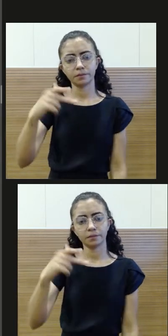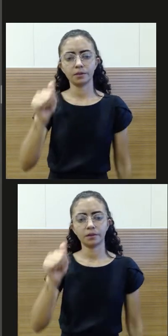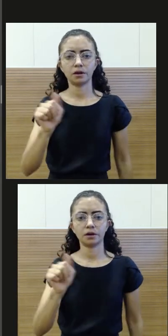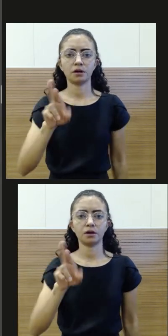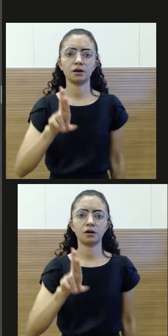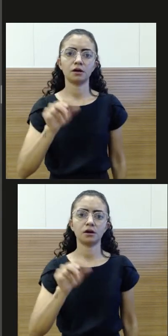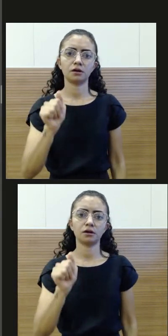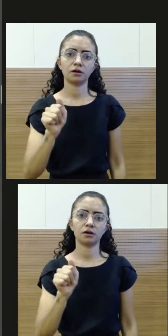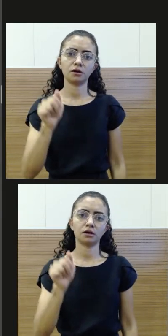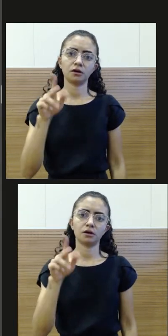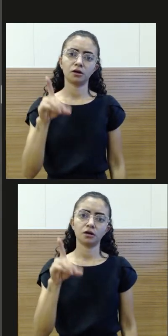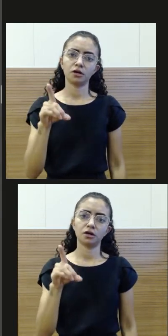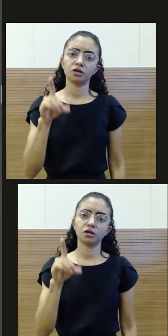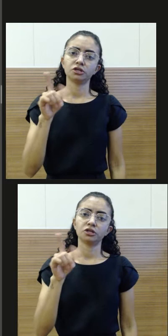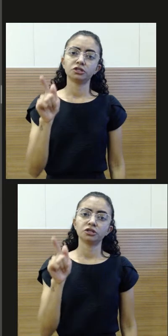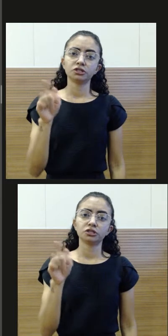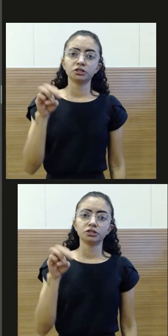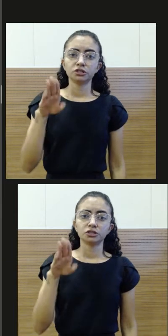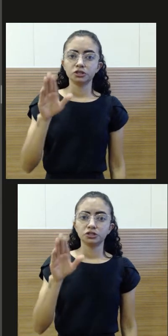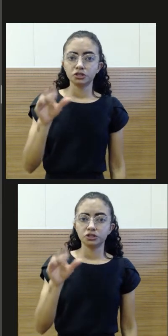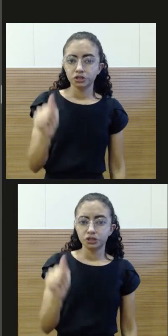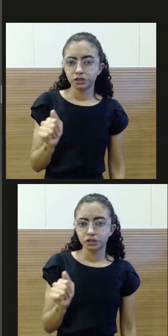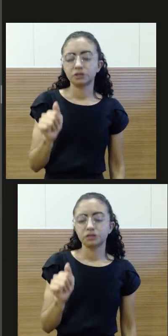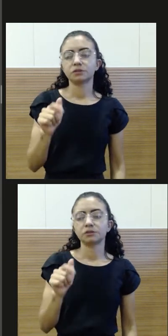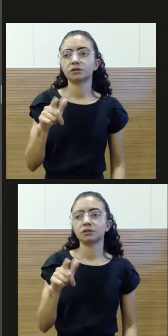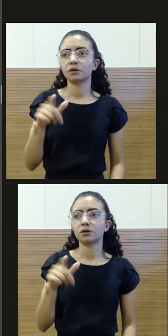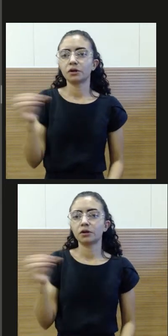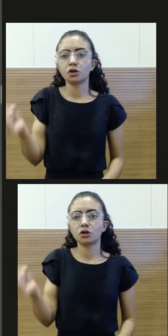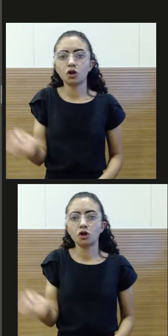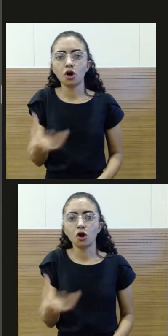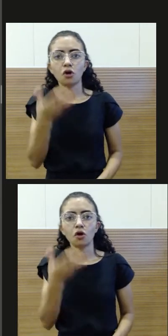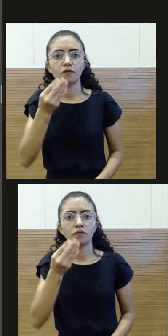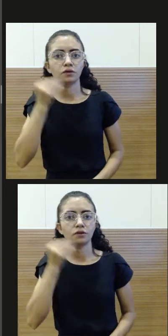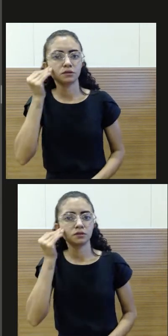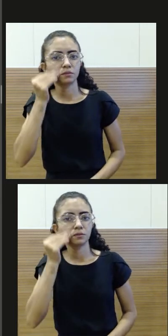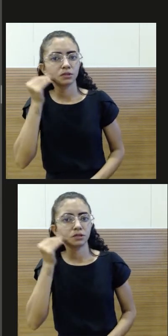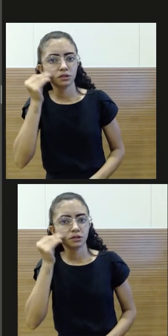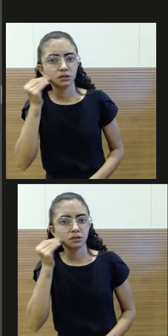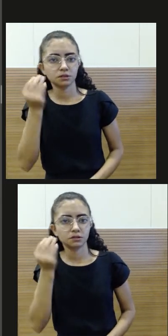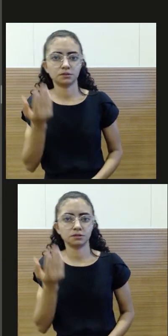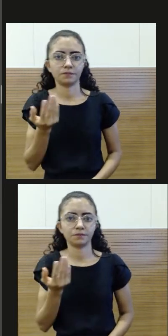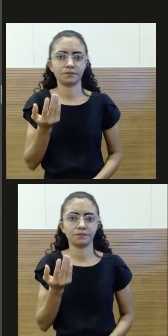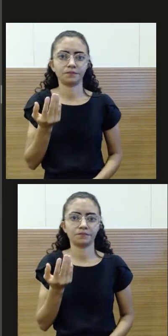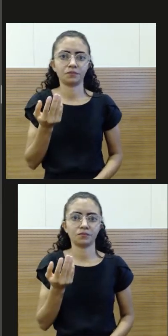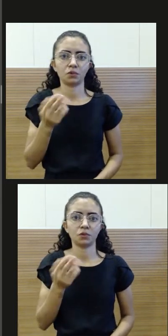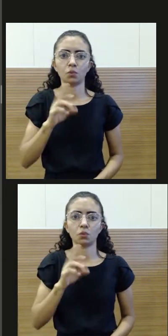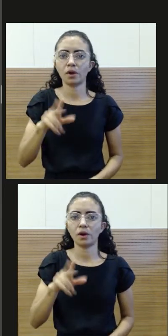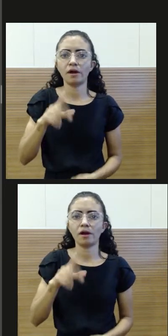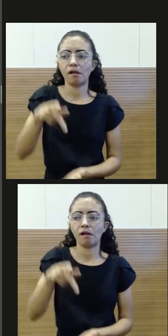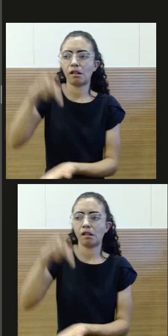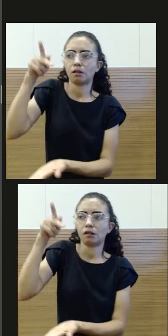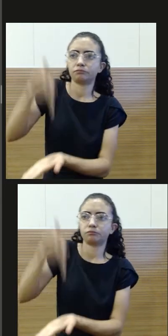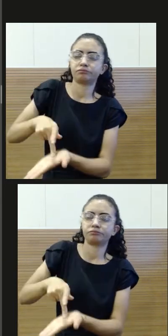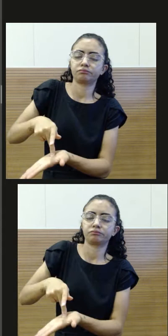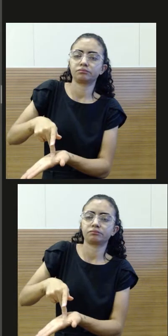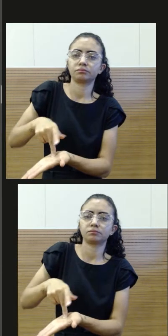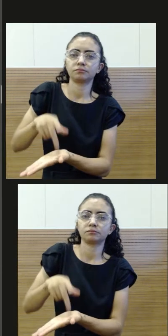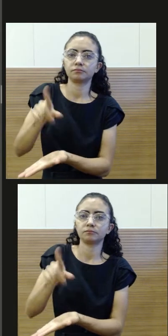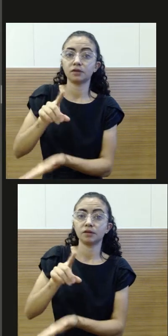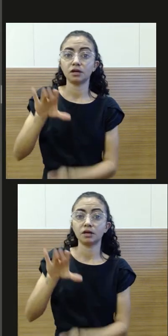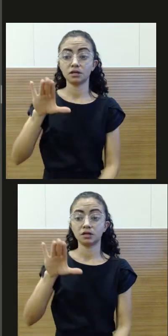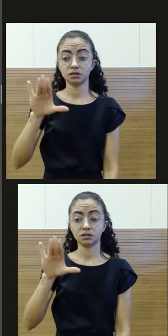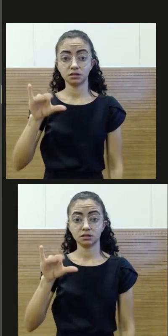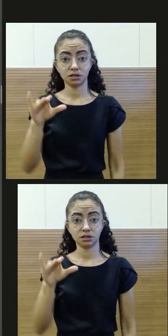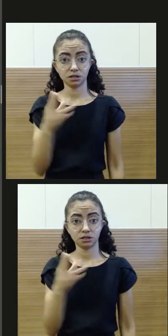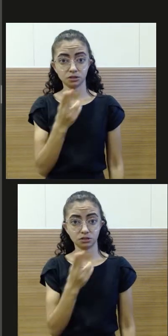experience. Paradigms are never the truth. Nutrition science is dynamic. It needs to